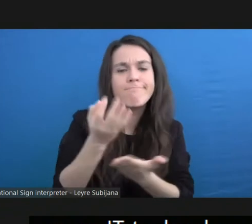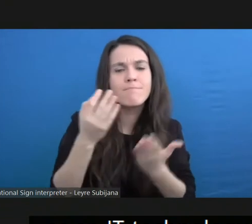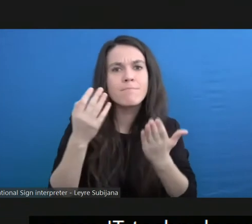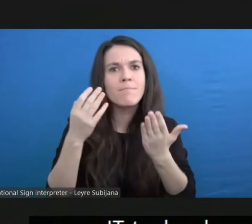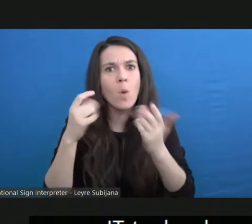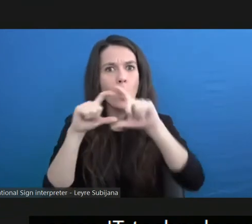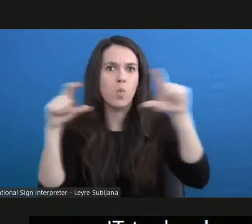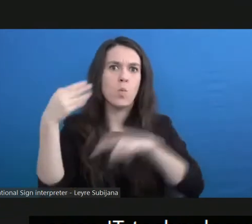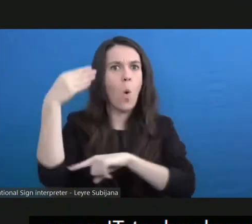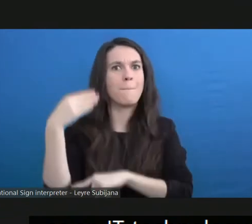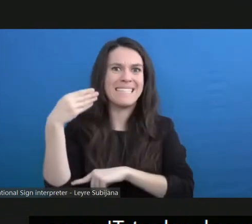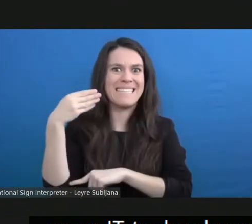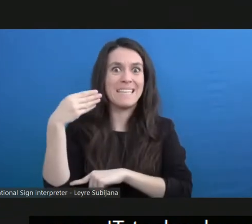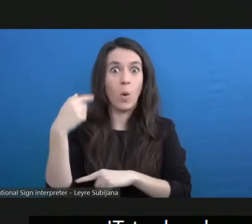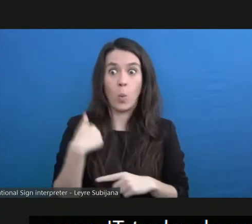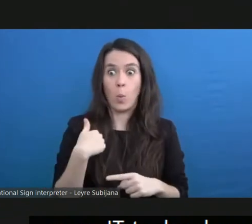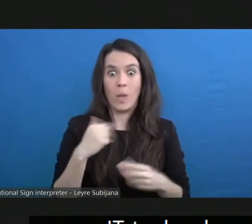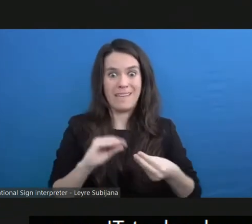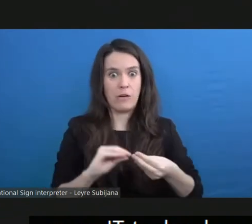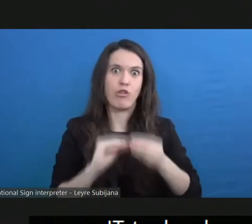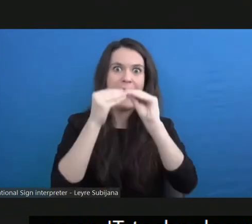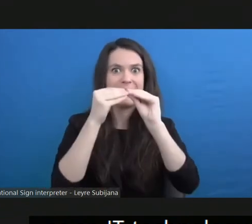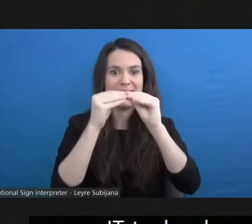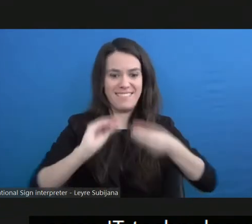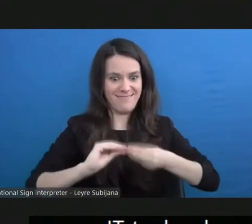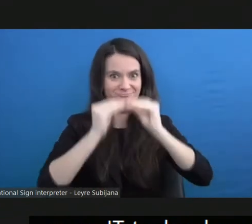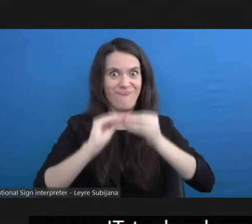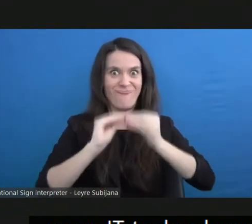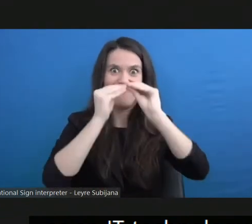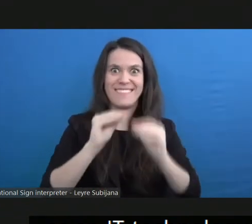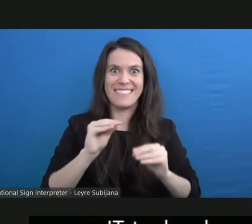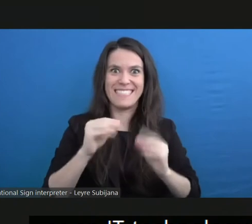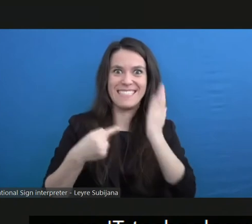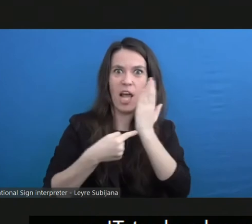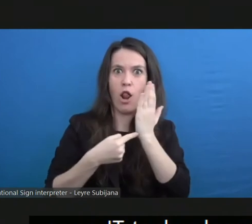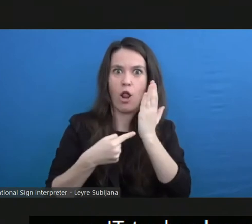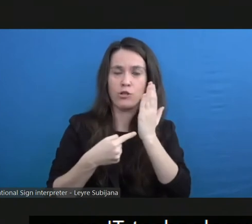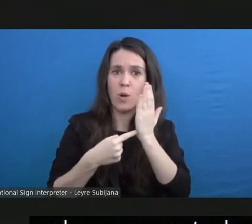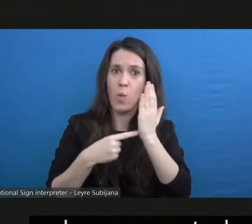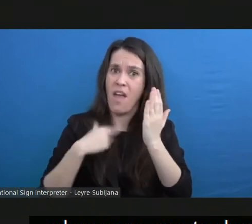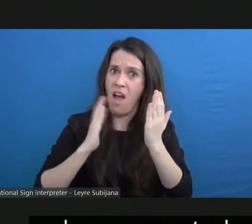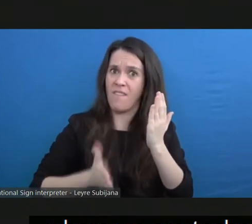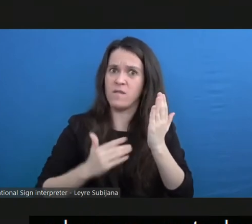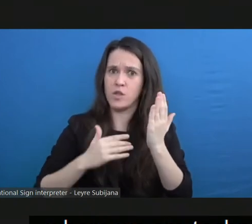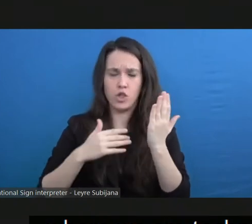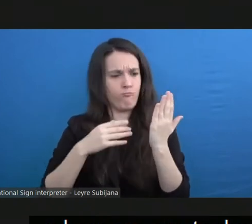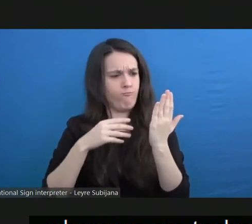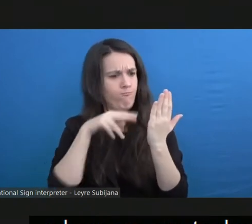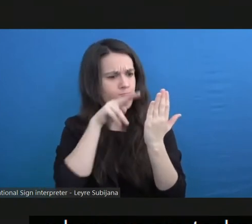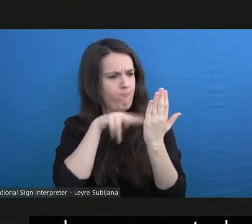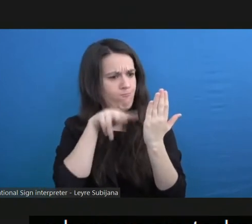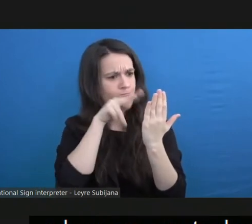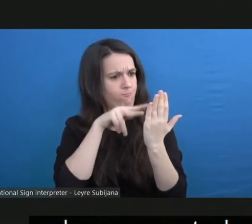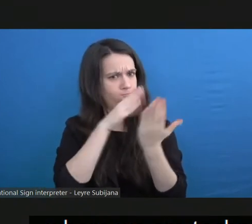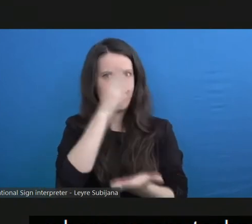we are basically technology creators to ensure that our technologies reflect our values and